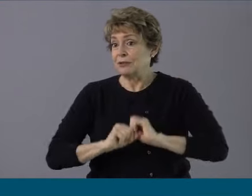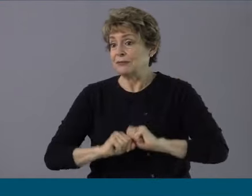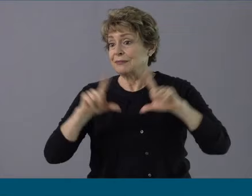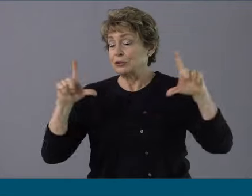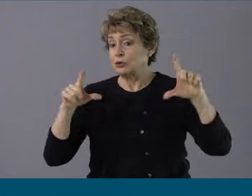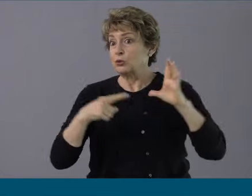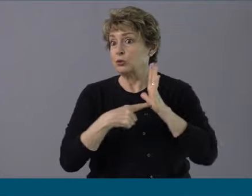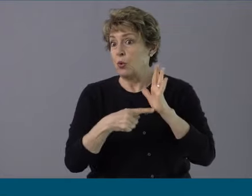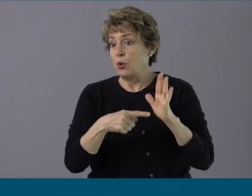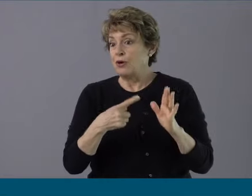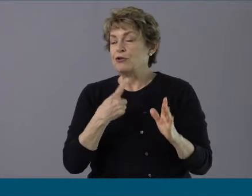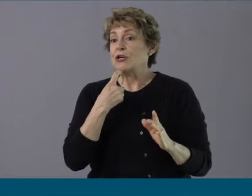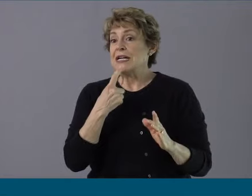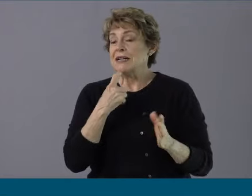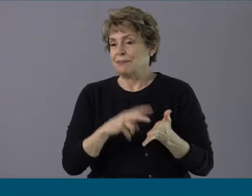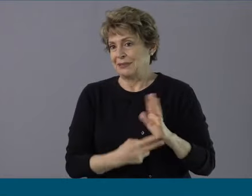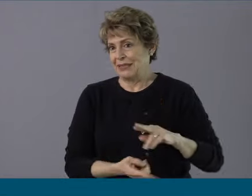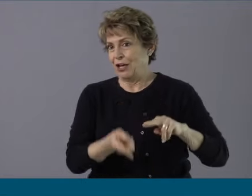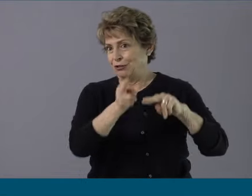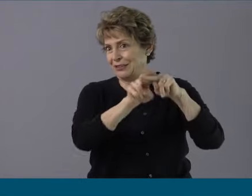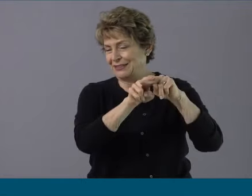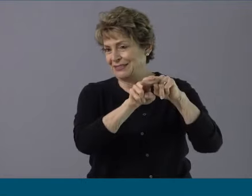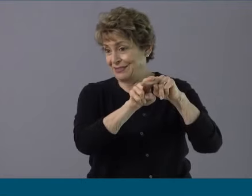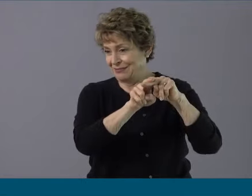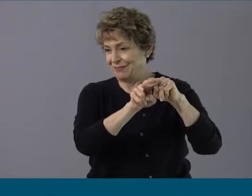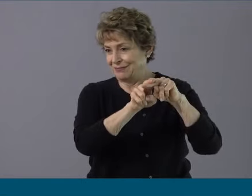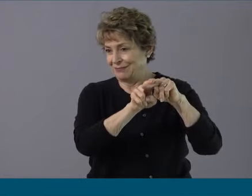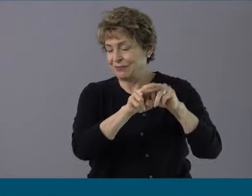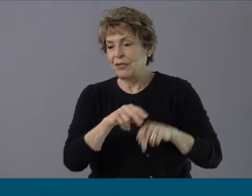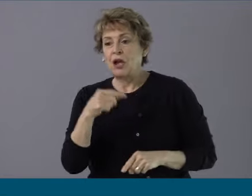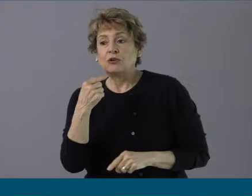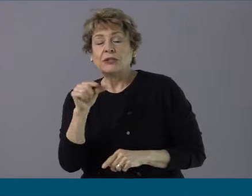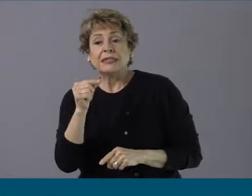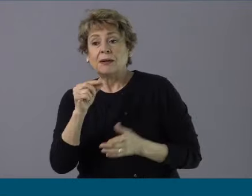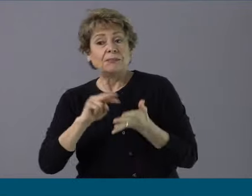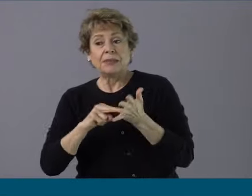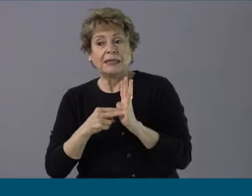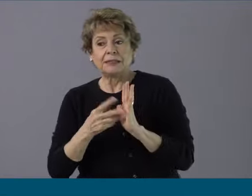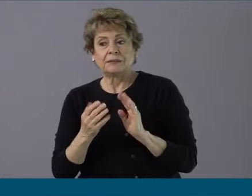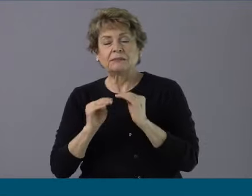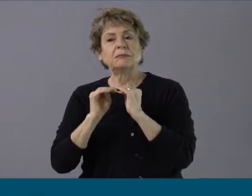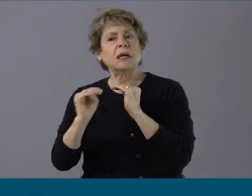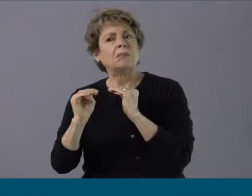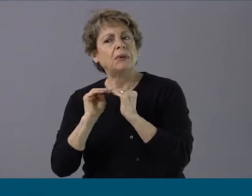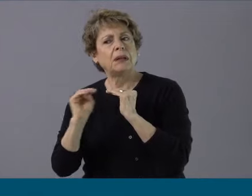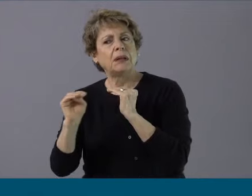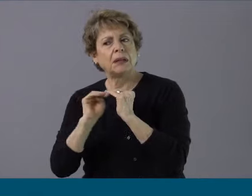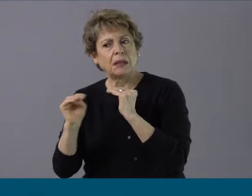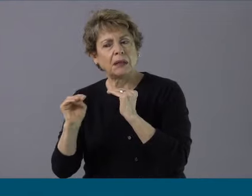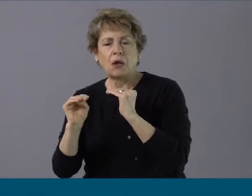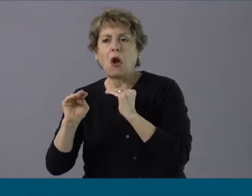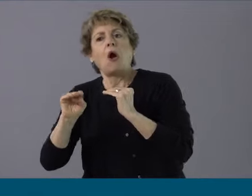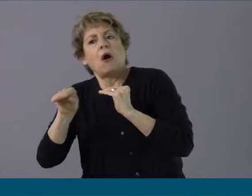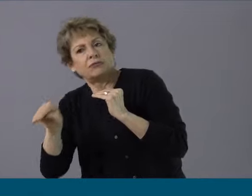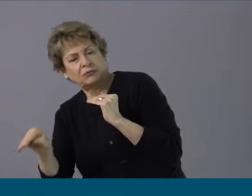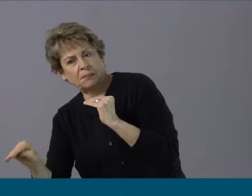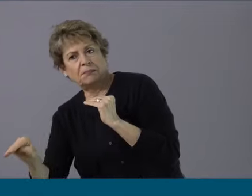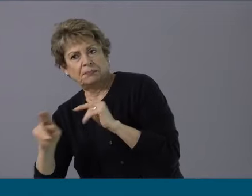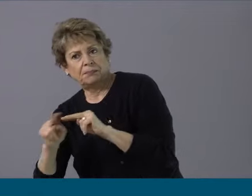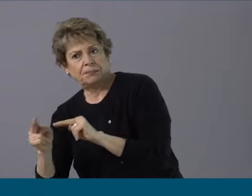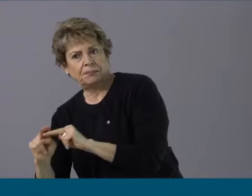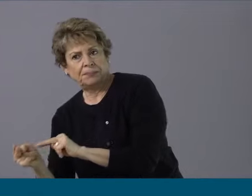it's green, it's leveling or going down, and where it's yellow, it's steadying. Arizona is in